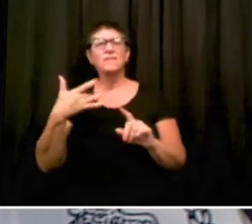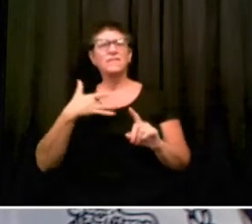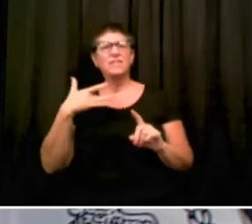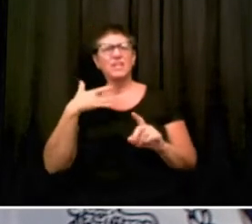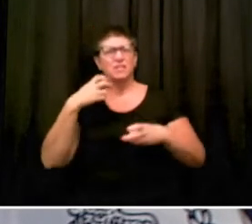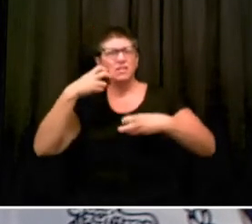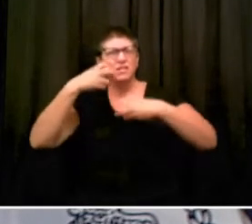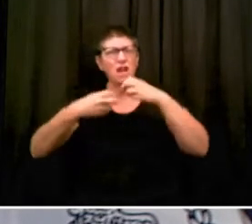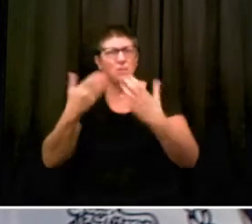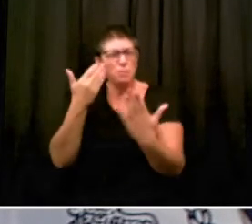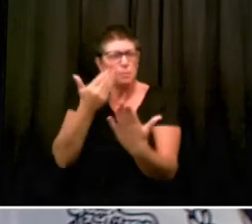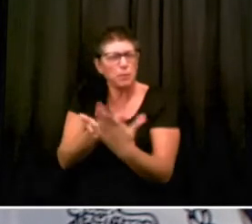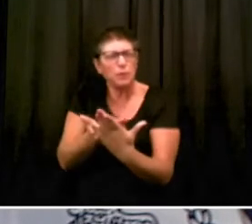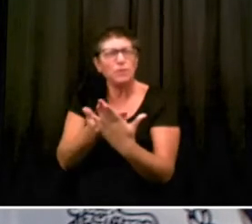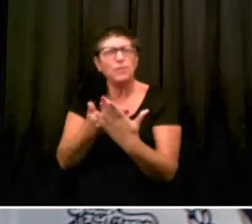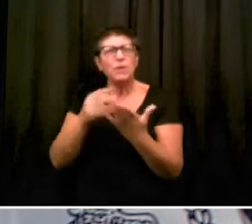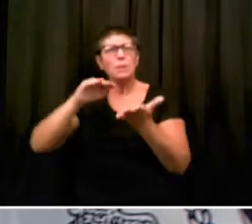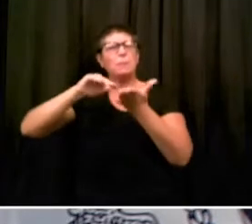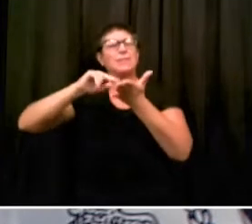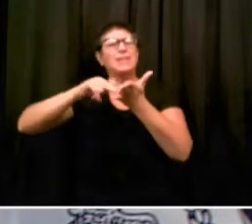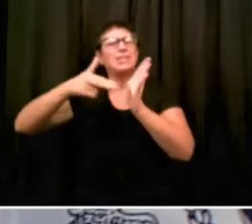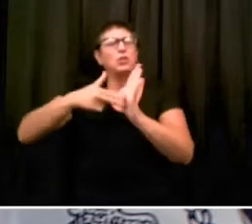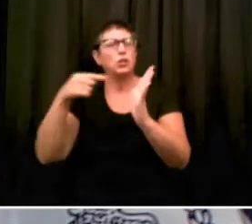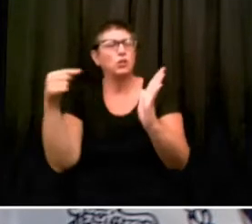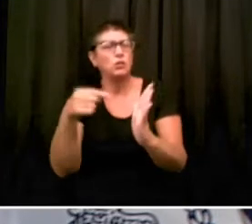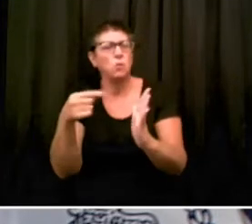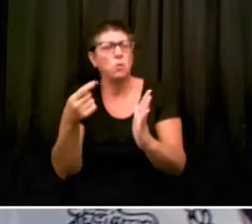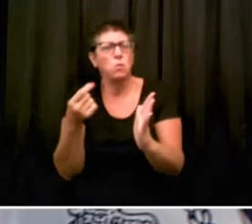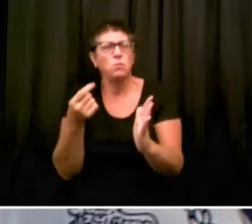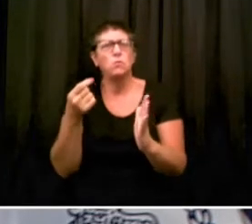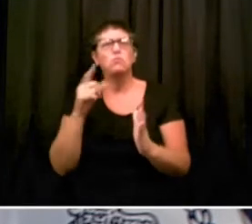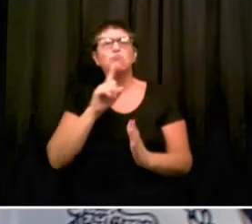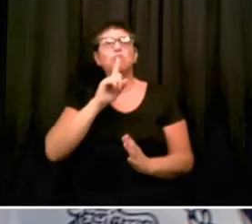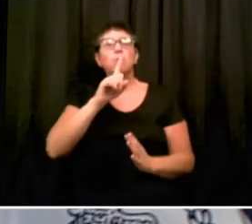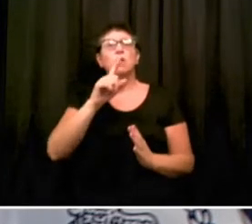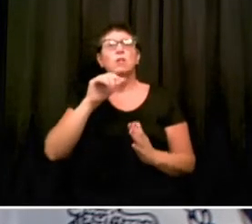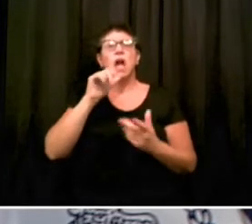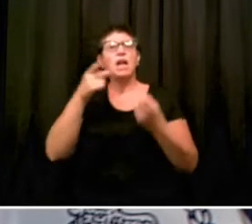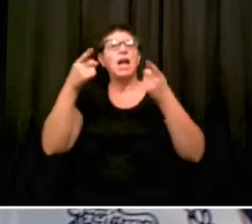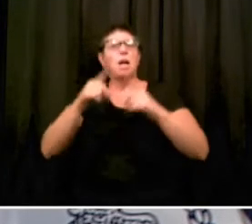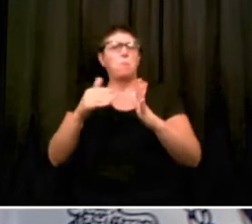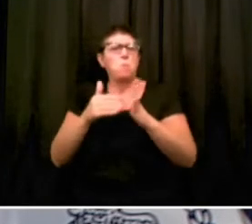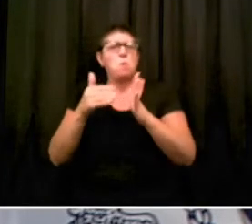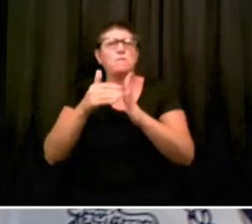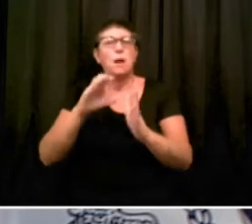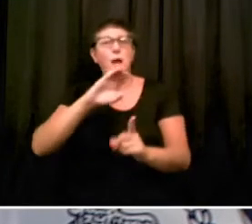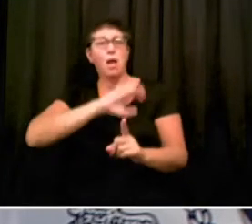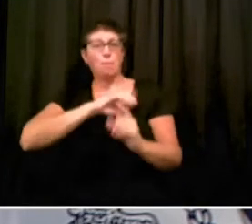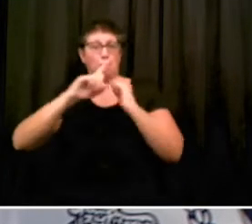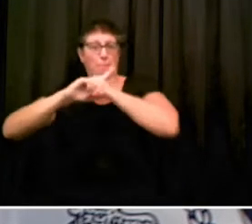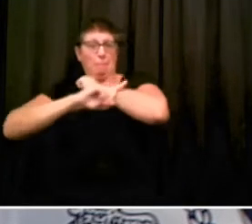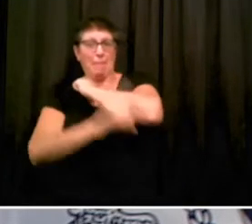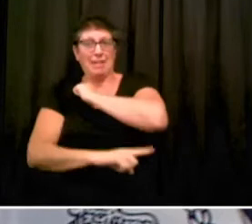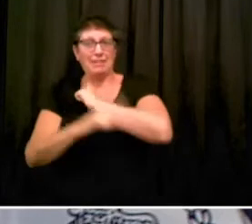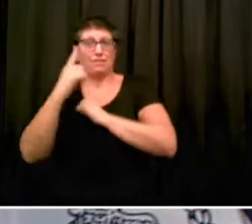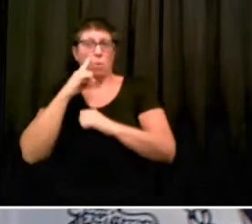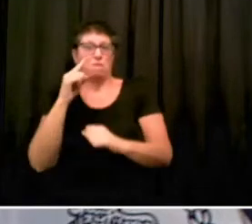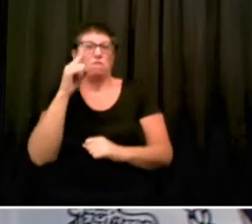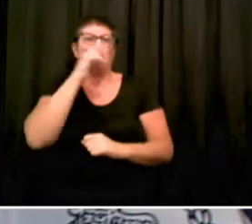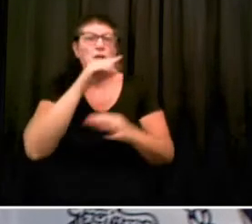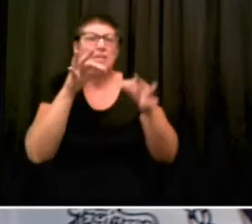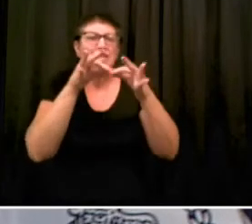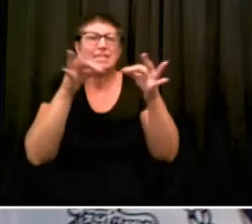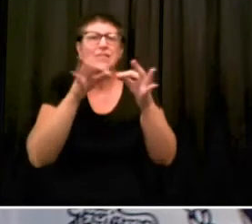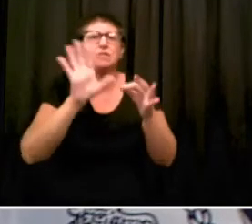few terminations for false statements. I'm wondering, how does the new matrix address those